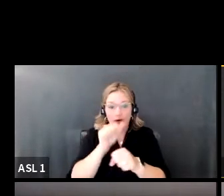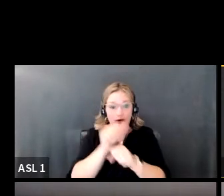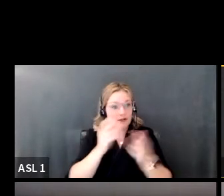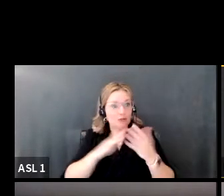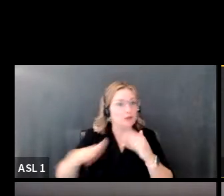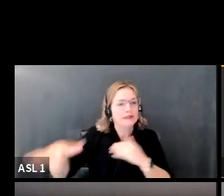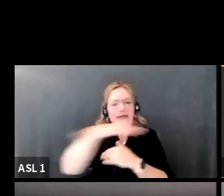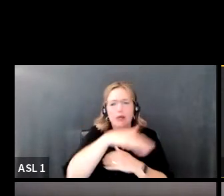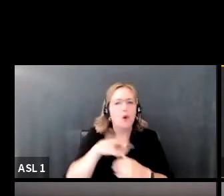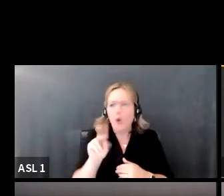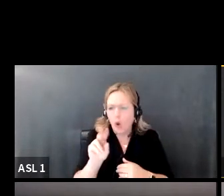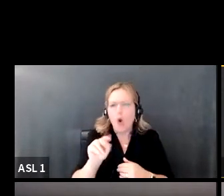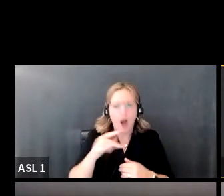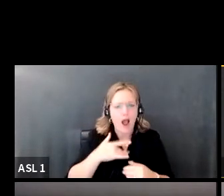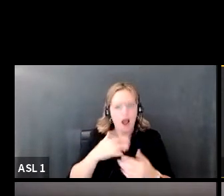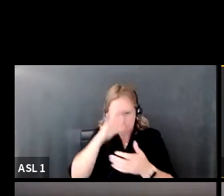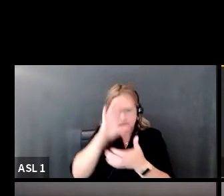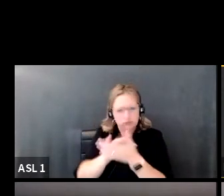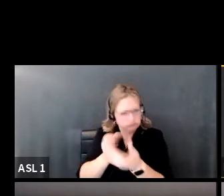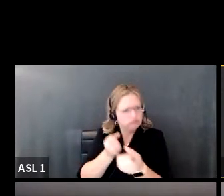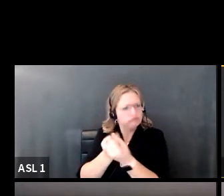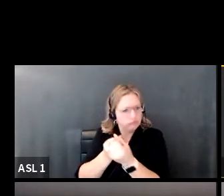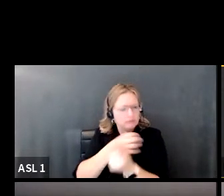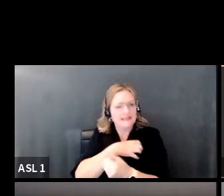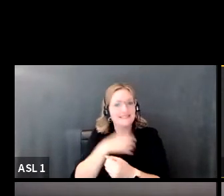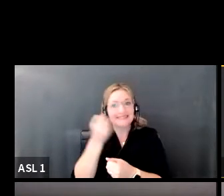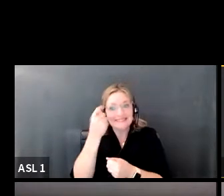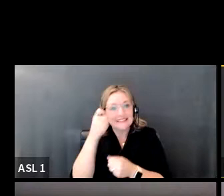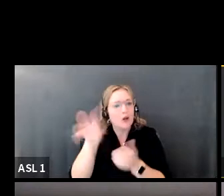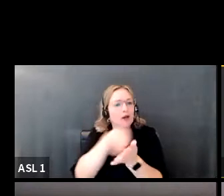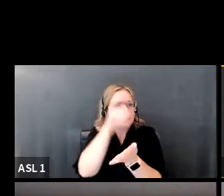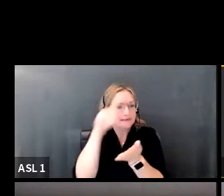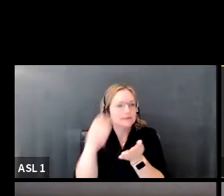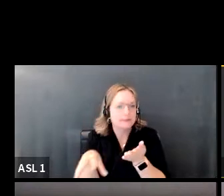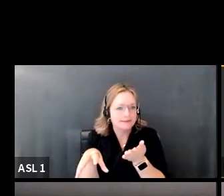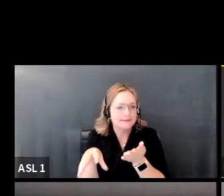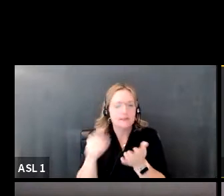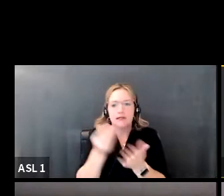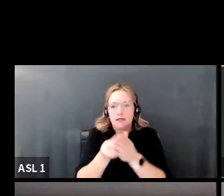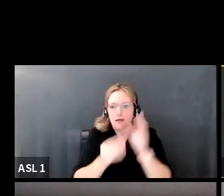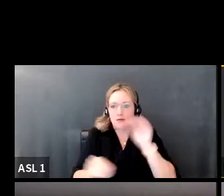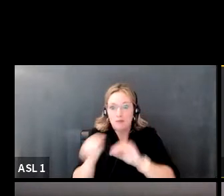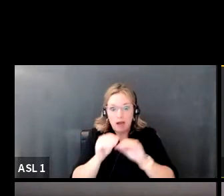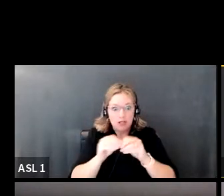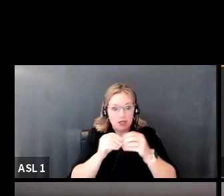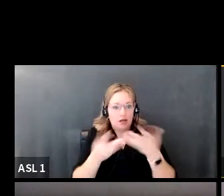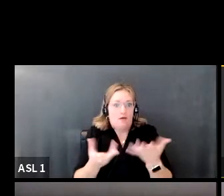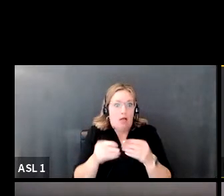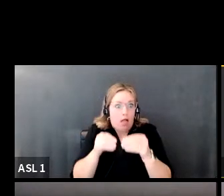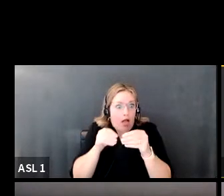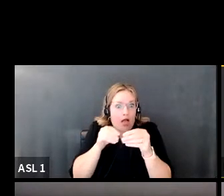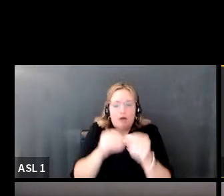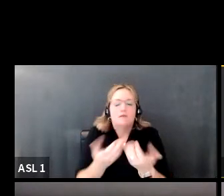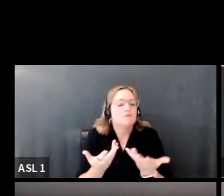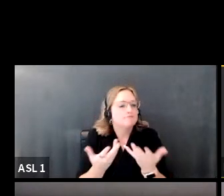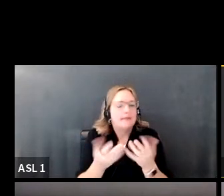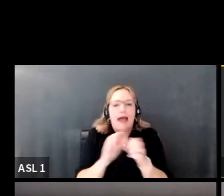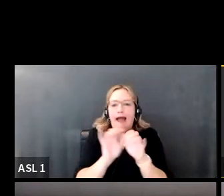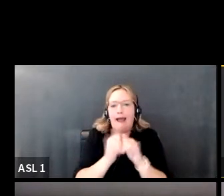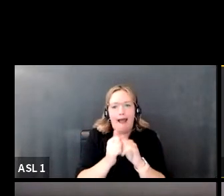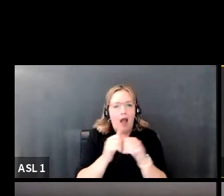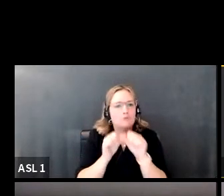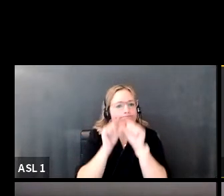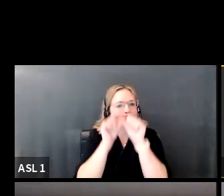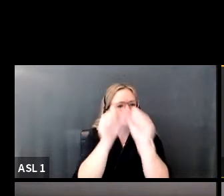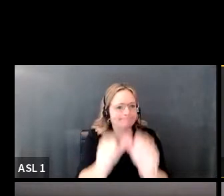contrary the reality is policing is expensive and the way our budget is growing is unsustainable the over-reliance on